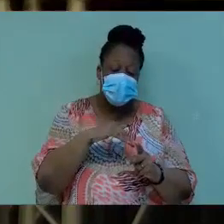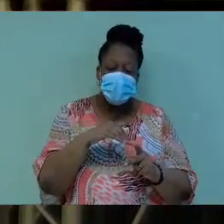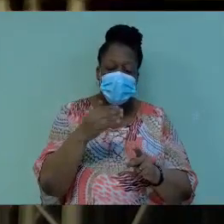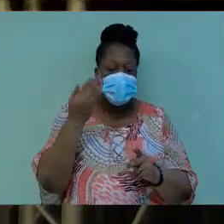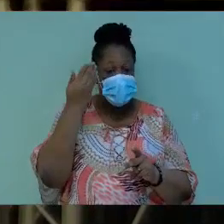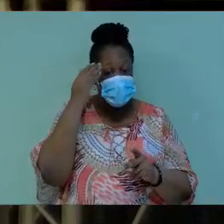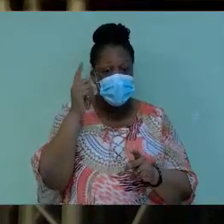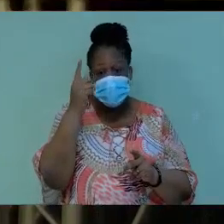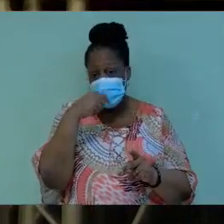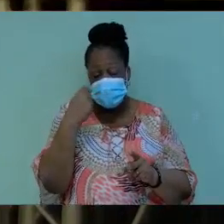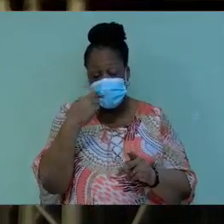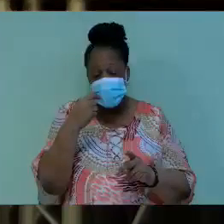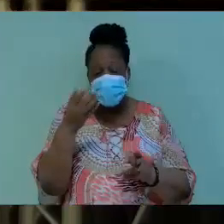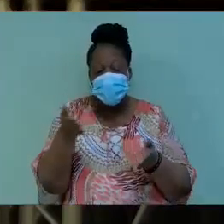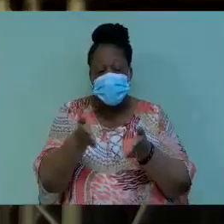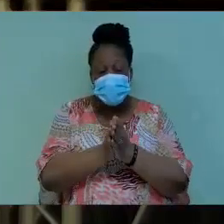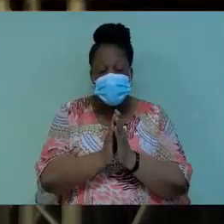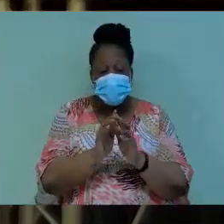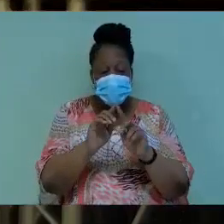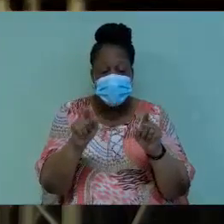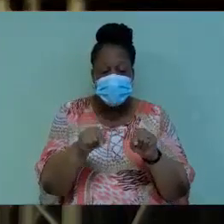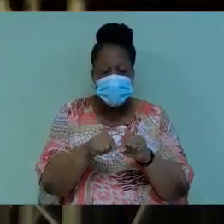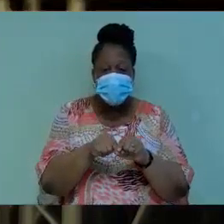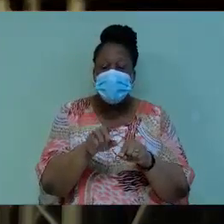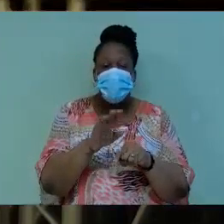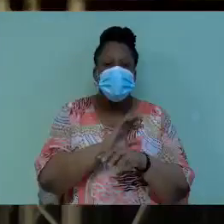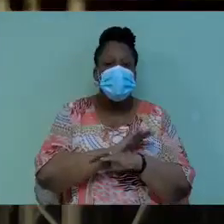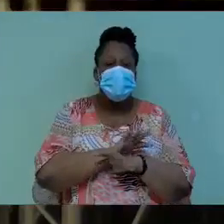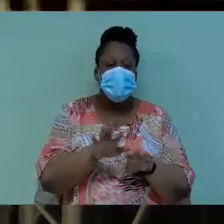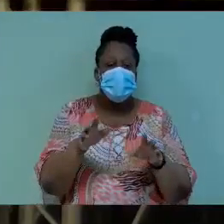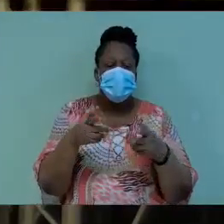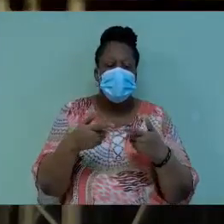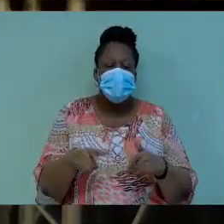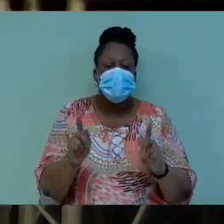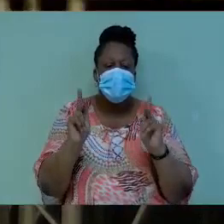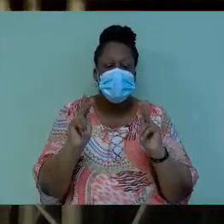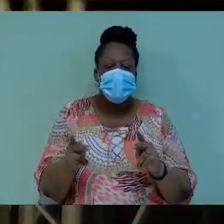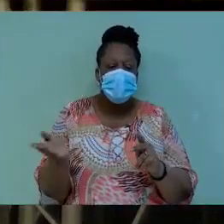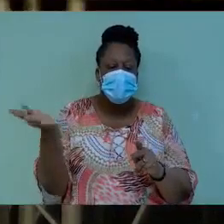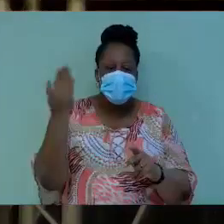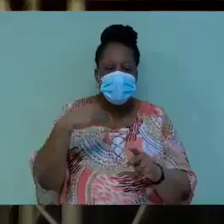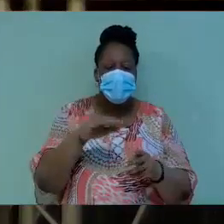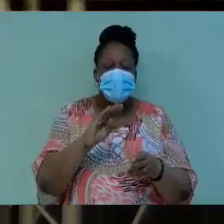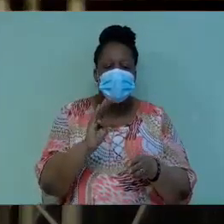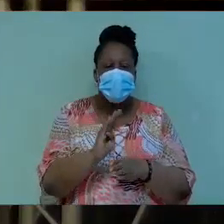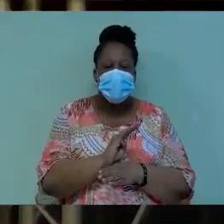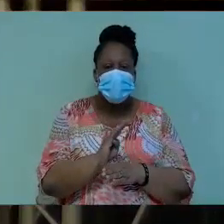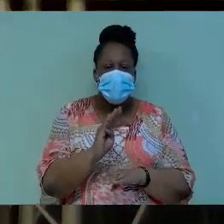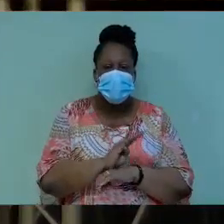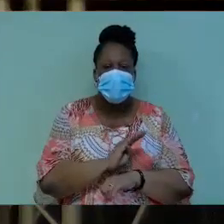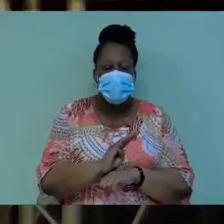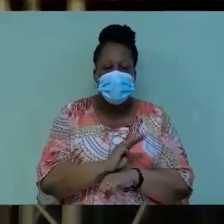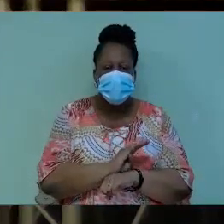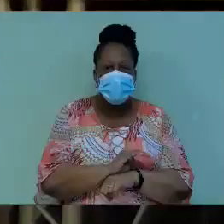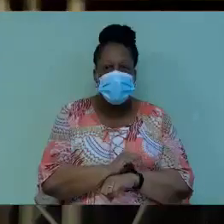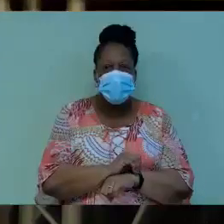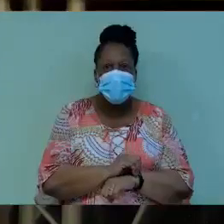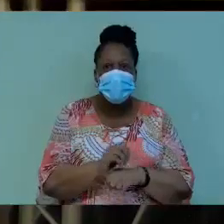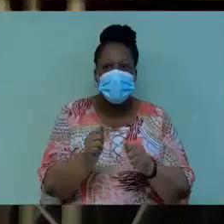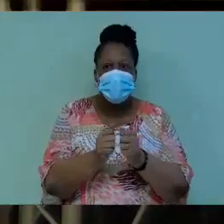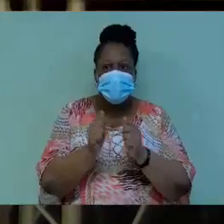may also want to prohibit the wearing of caps or hoodies and sunshades while persons are on your